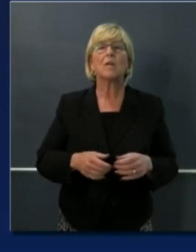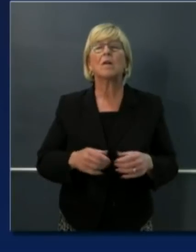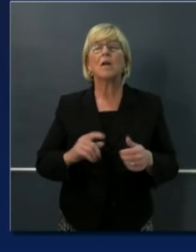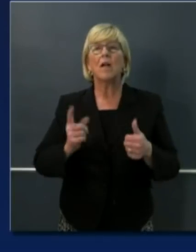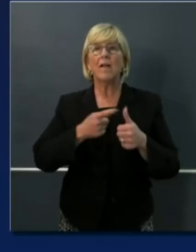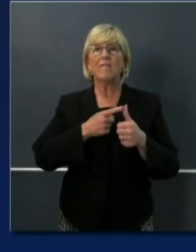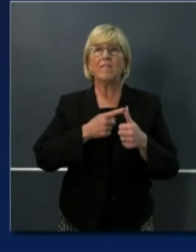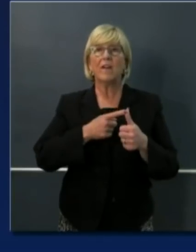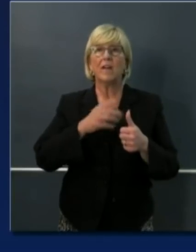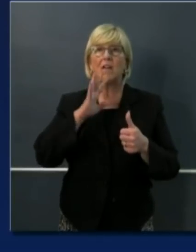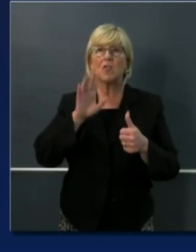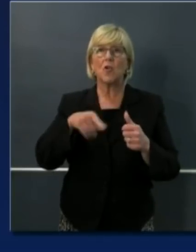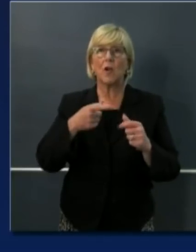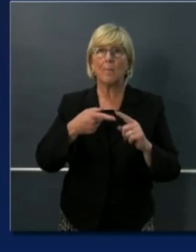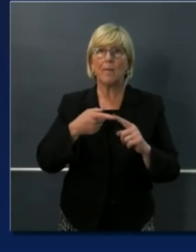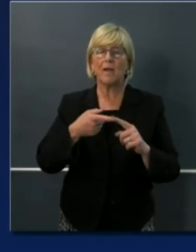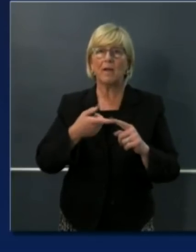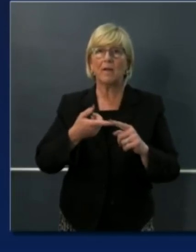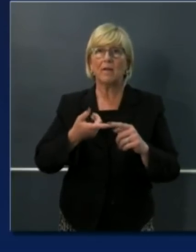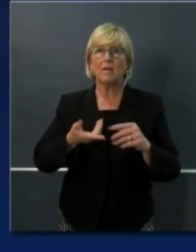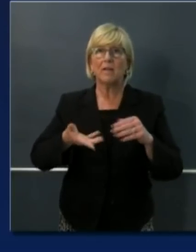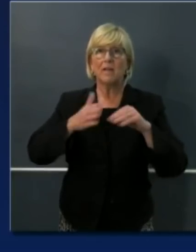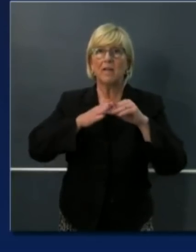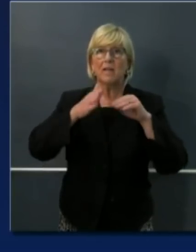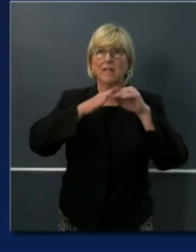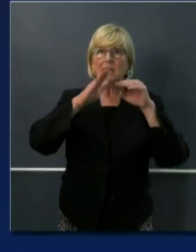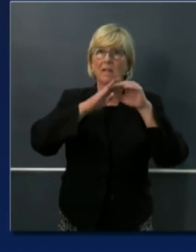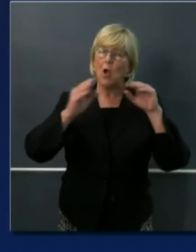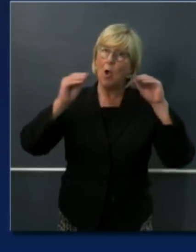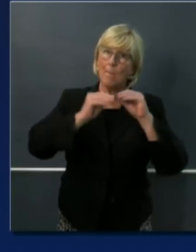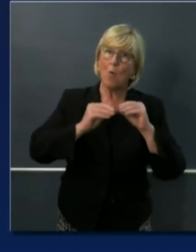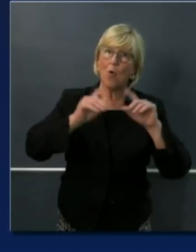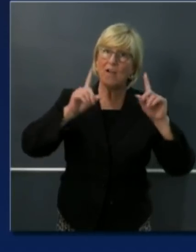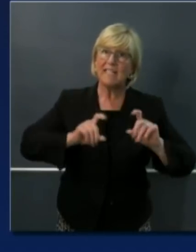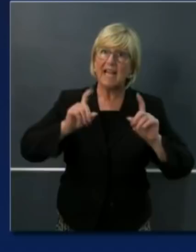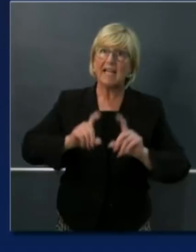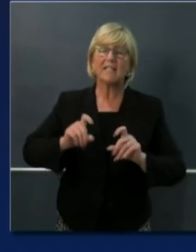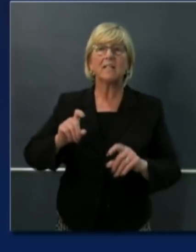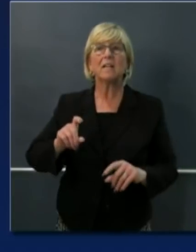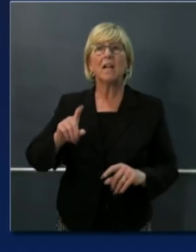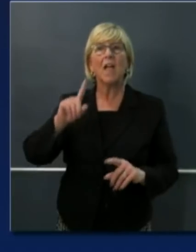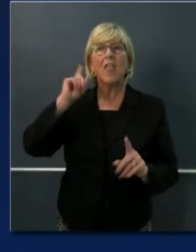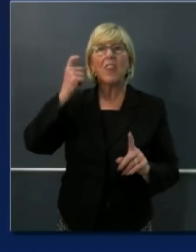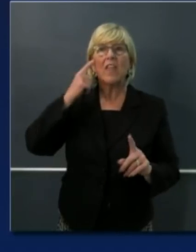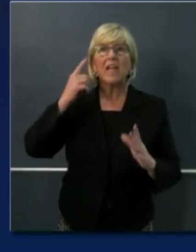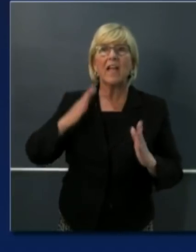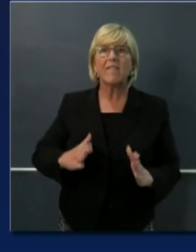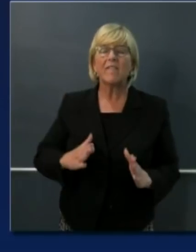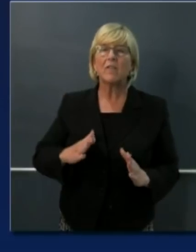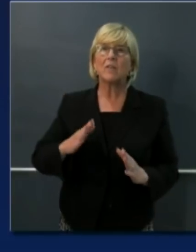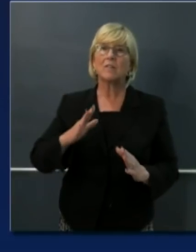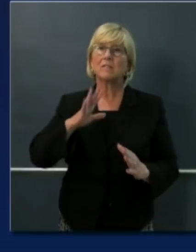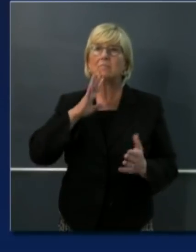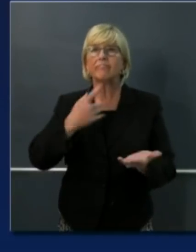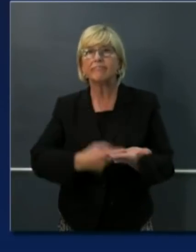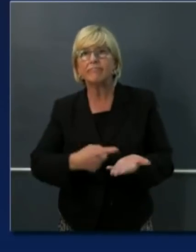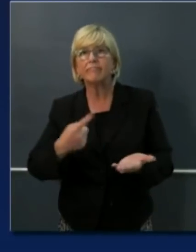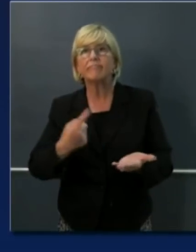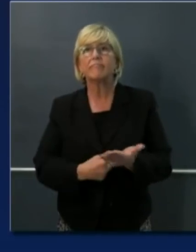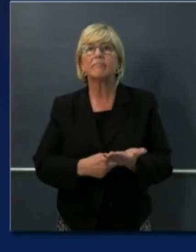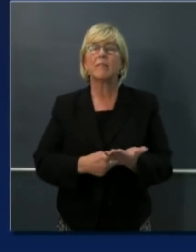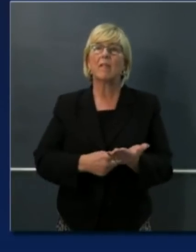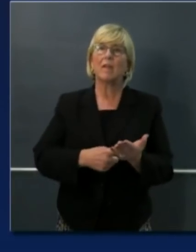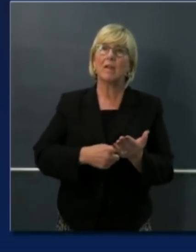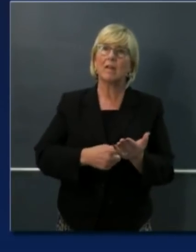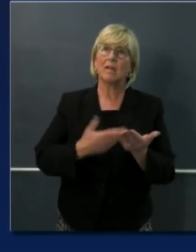talk about accelerating equitable COVID-19 testing. The governor laid out many great